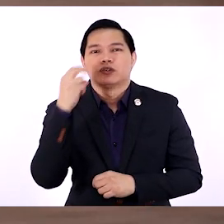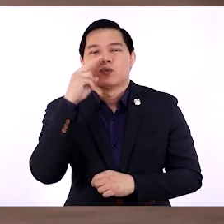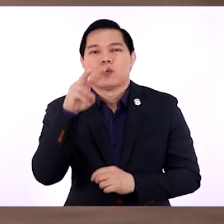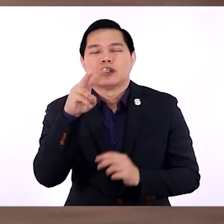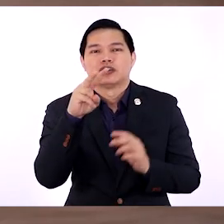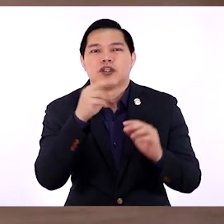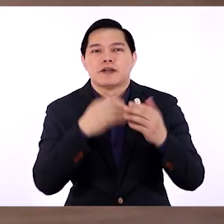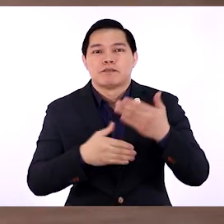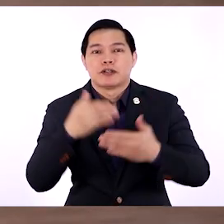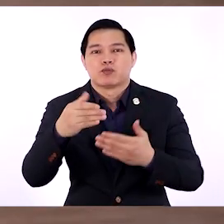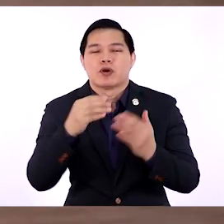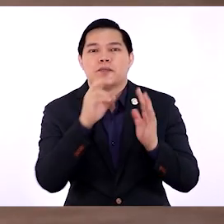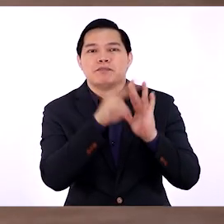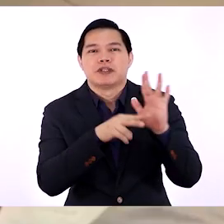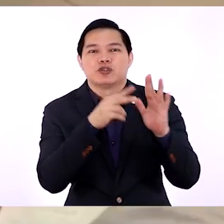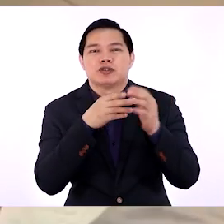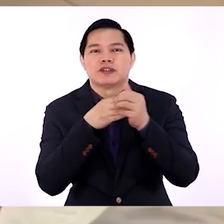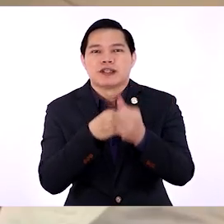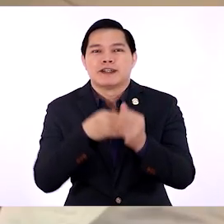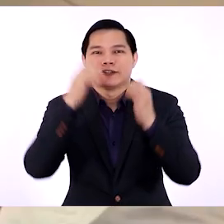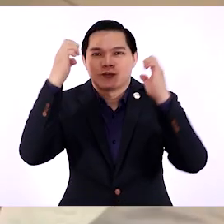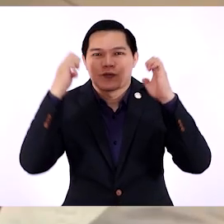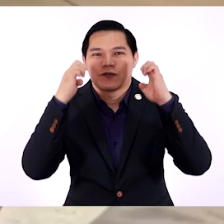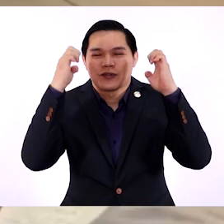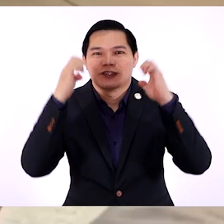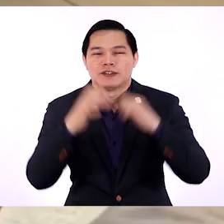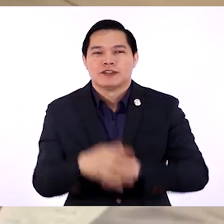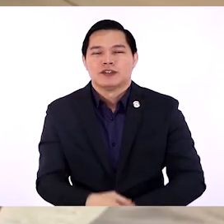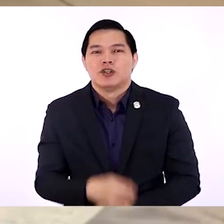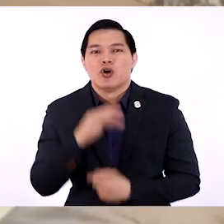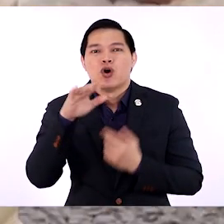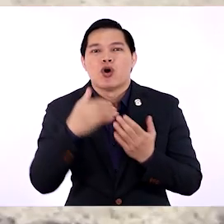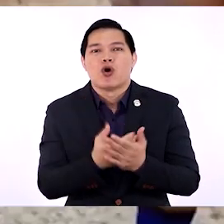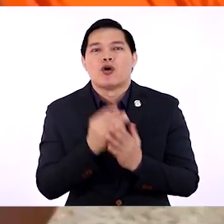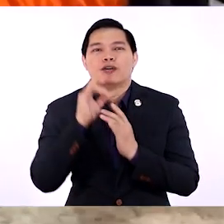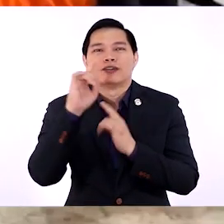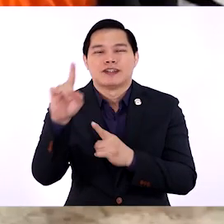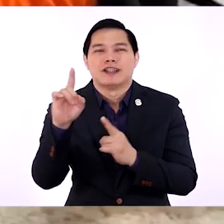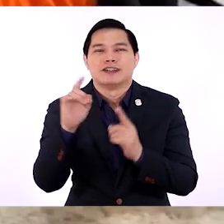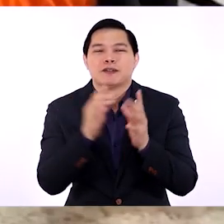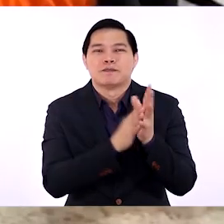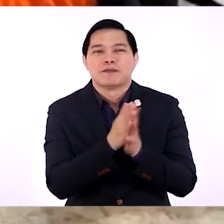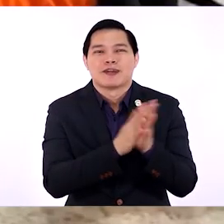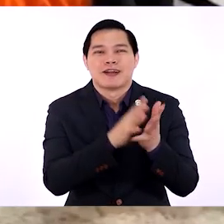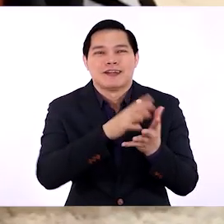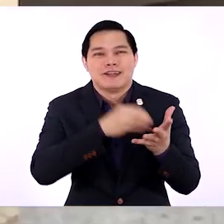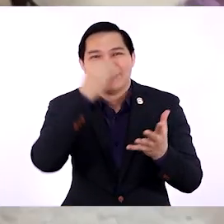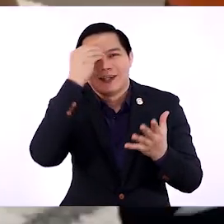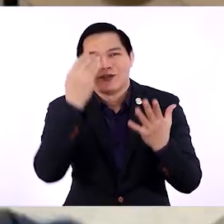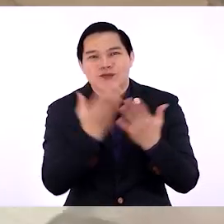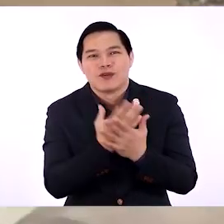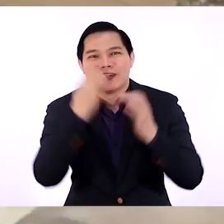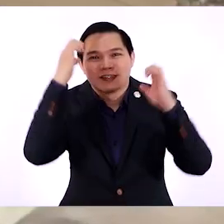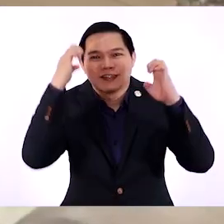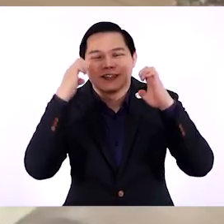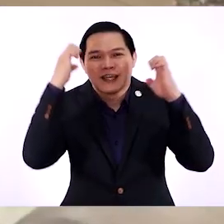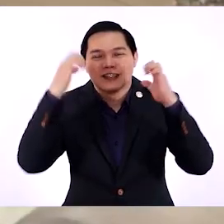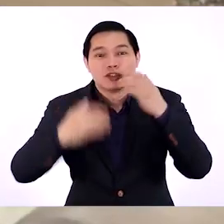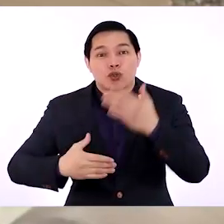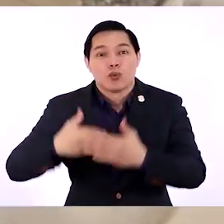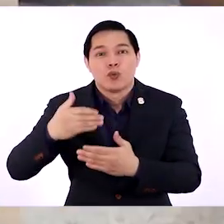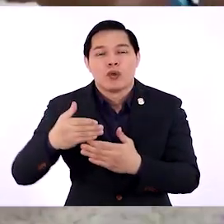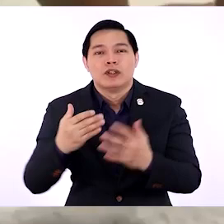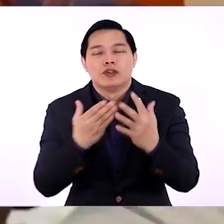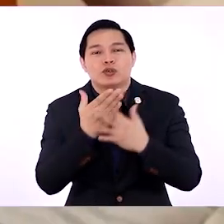videos to guide them in their exercise session. All the attendees were very eager to learn new exercise routines. Throughout